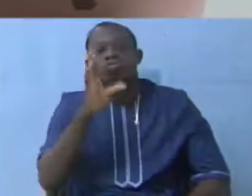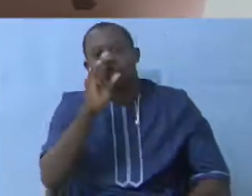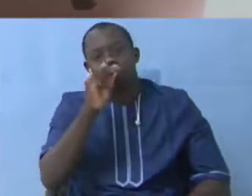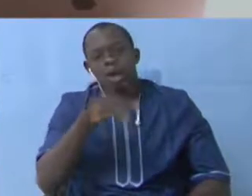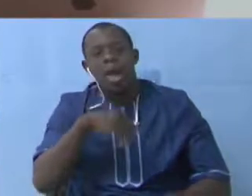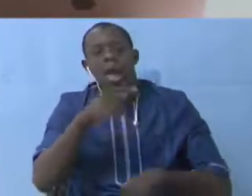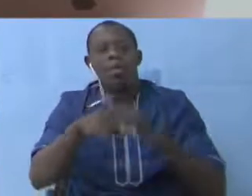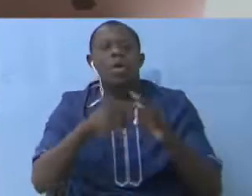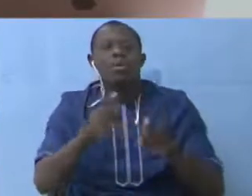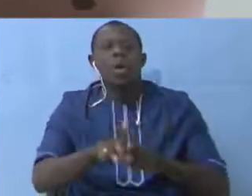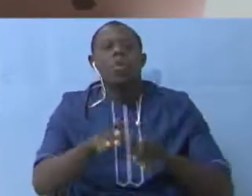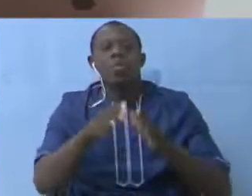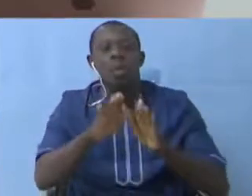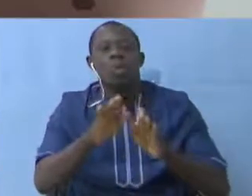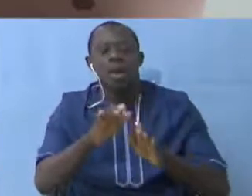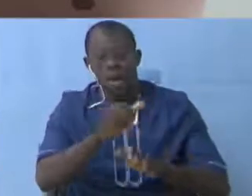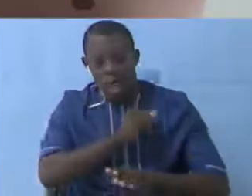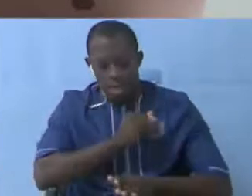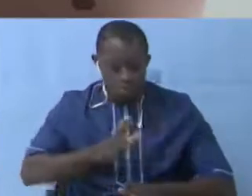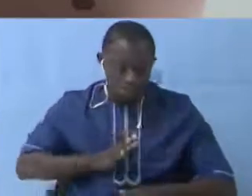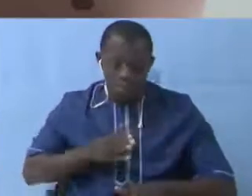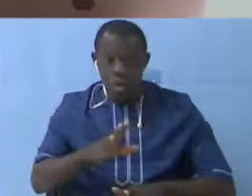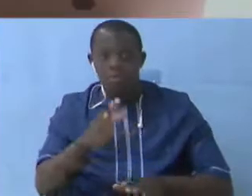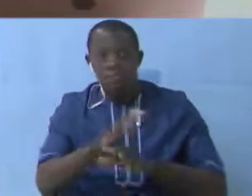ci pal gi.